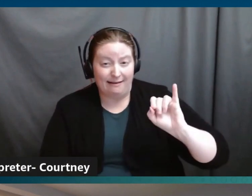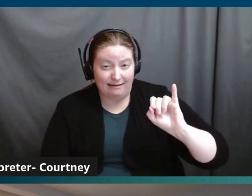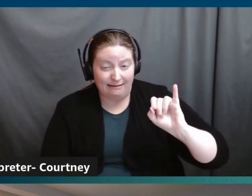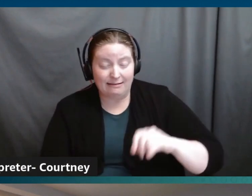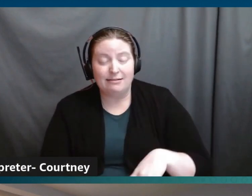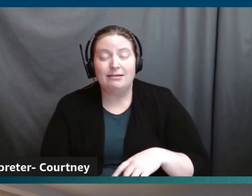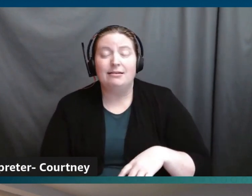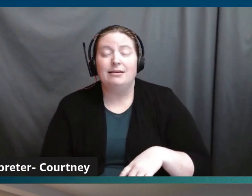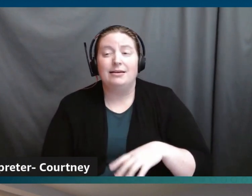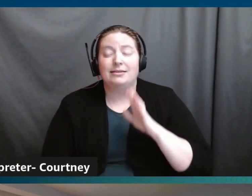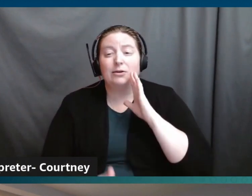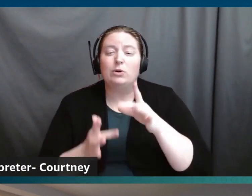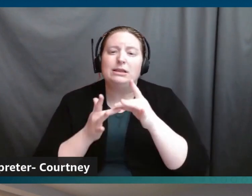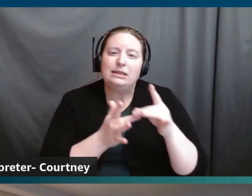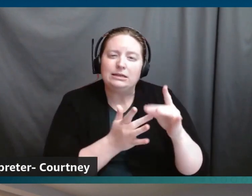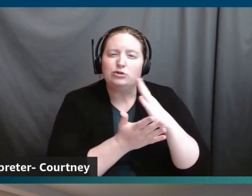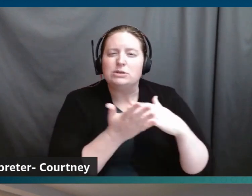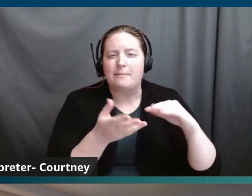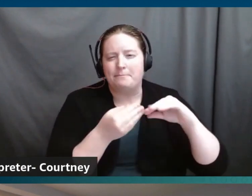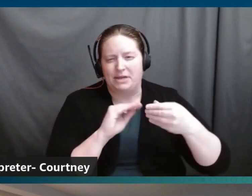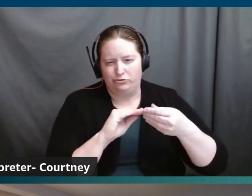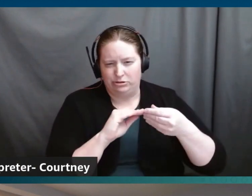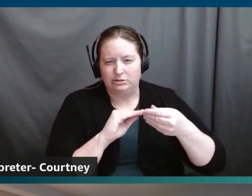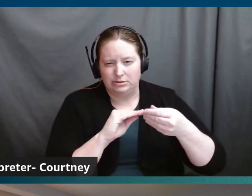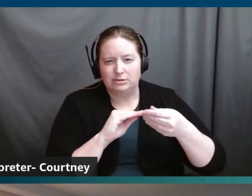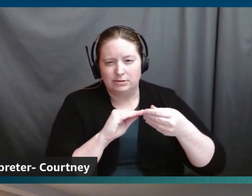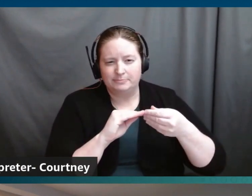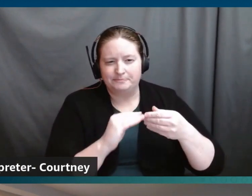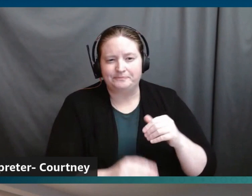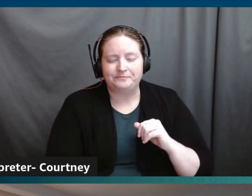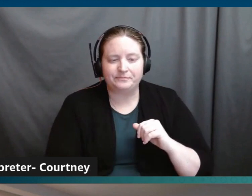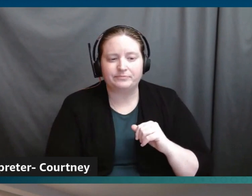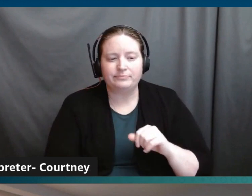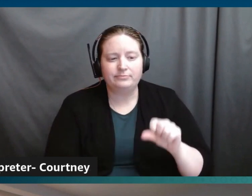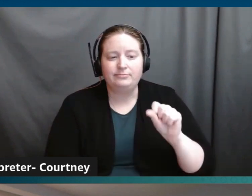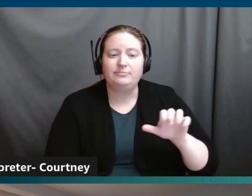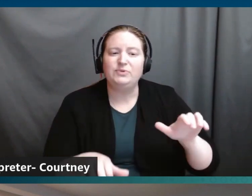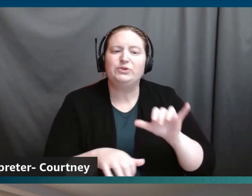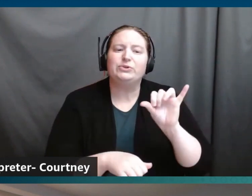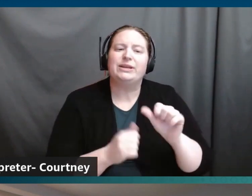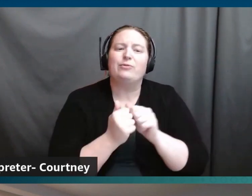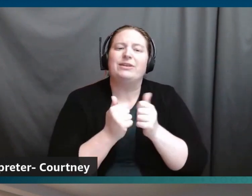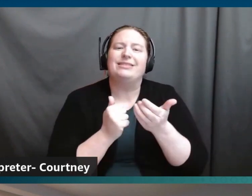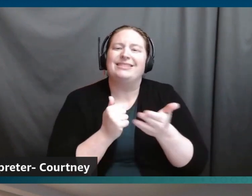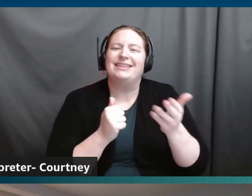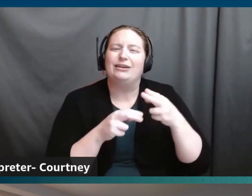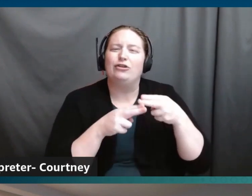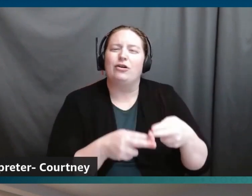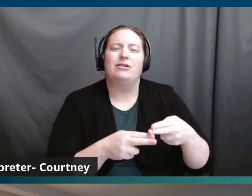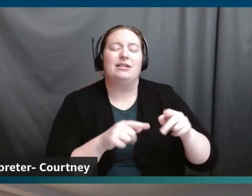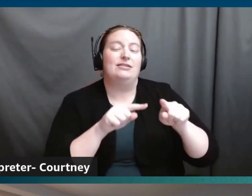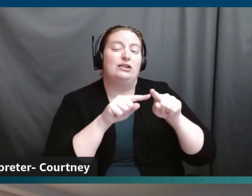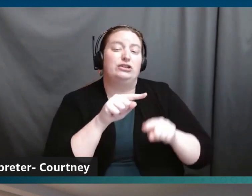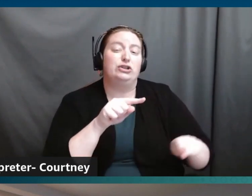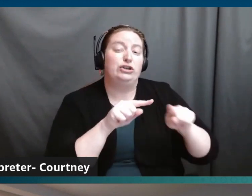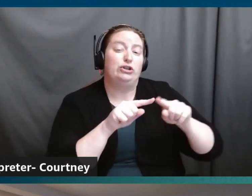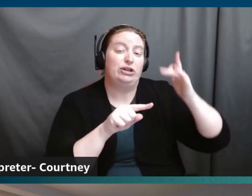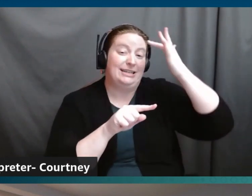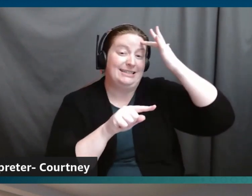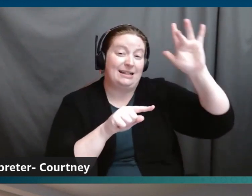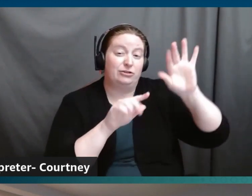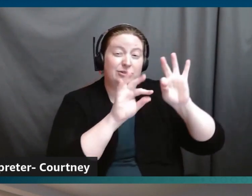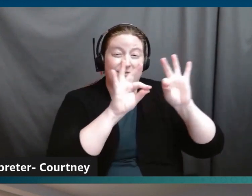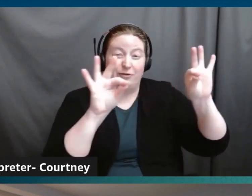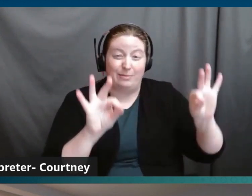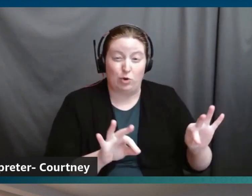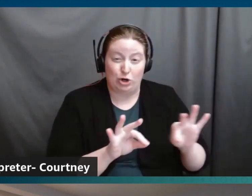to some metrics. And we can do that with this thing called the Circular Intelligence Framework, which is a